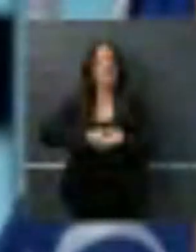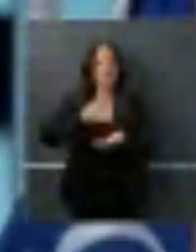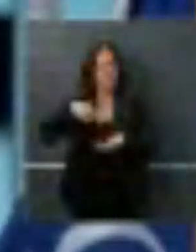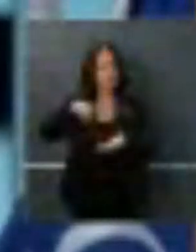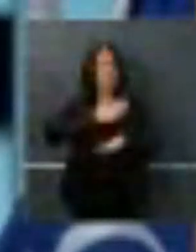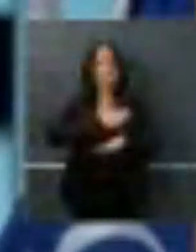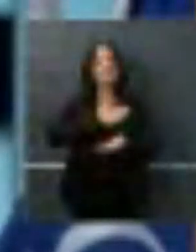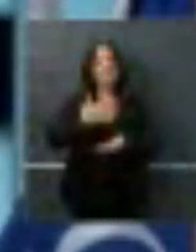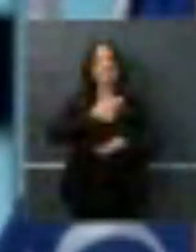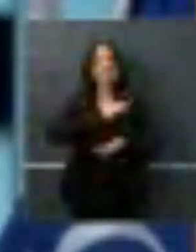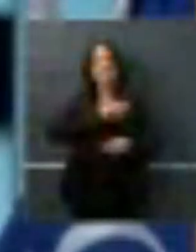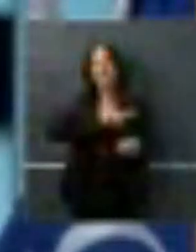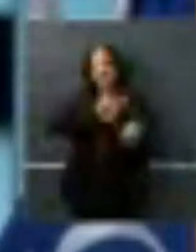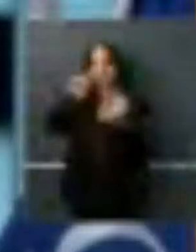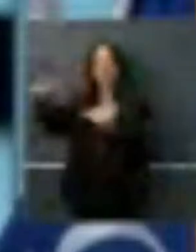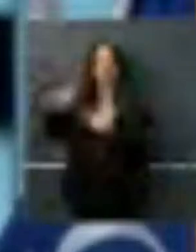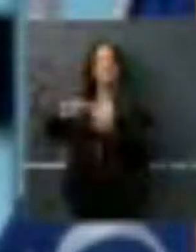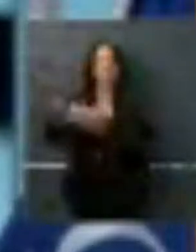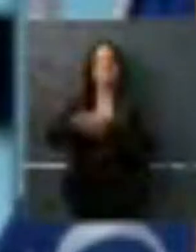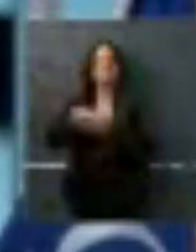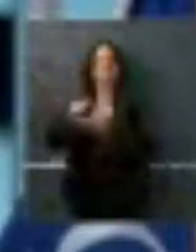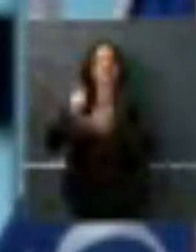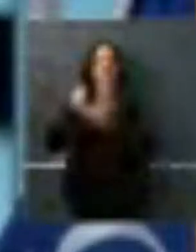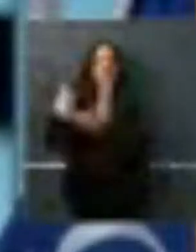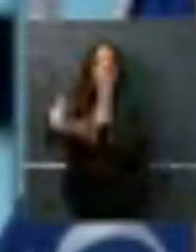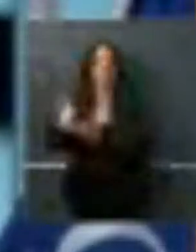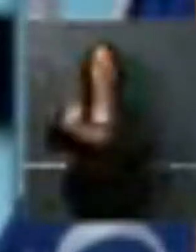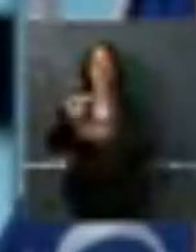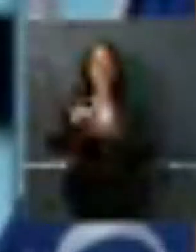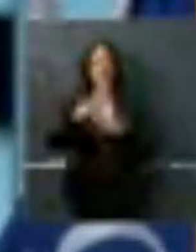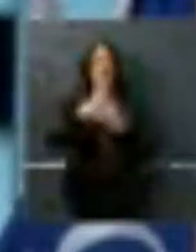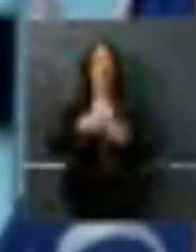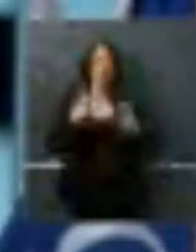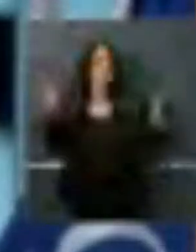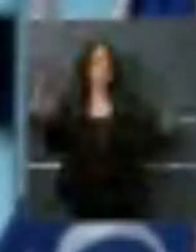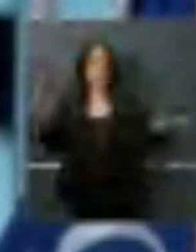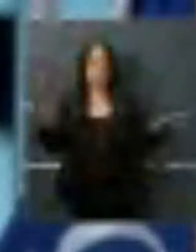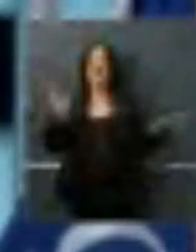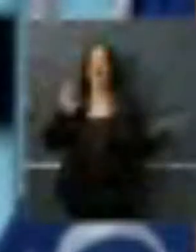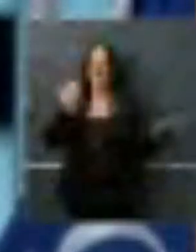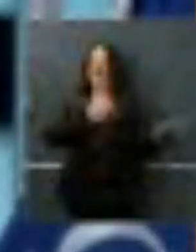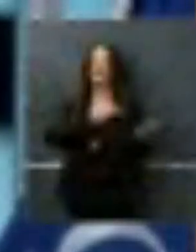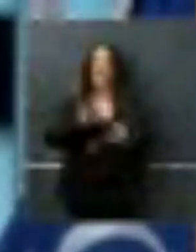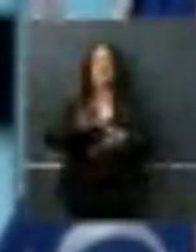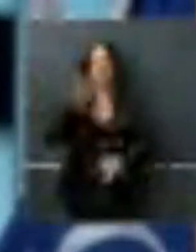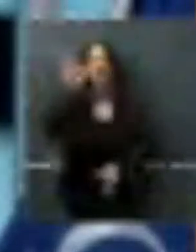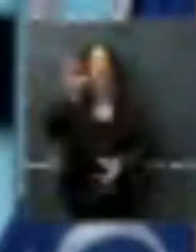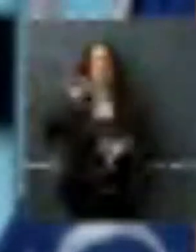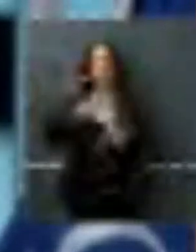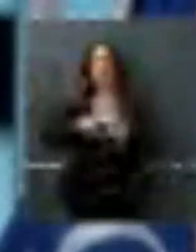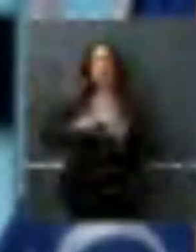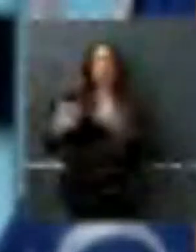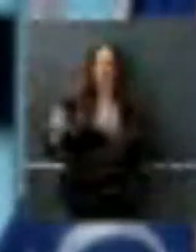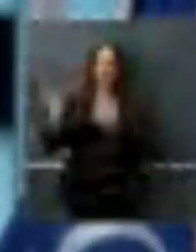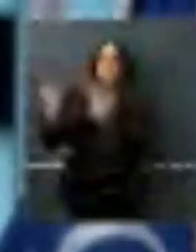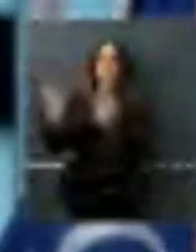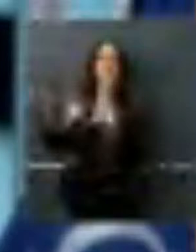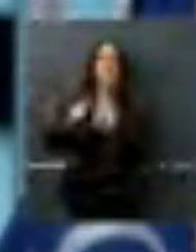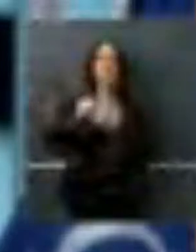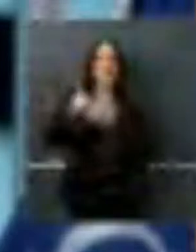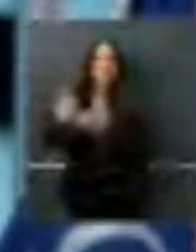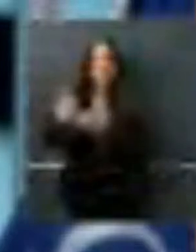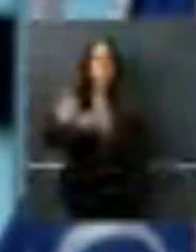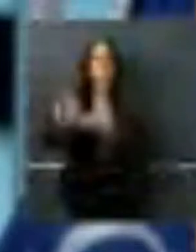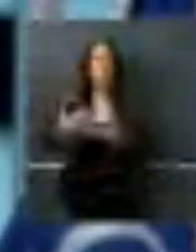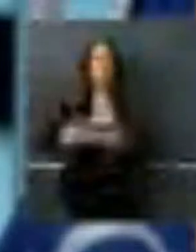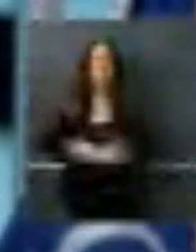spirit of our times, the spirit of this moment. And for those that may be dispirited by it, saying, no, wait, we need those doctors and nurses, let